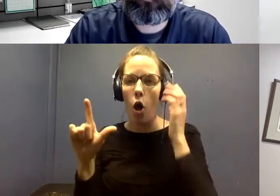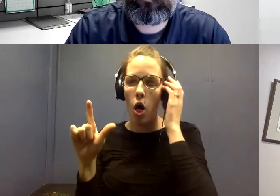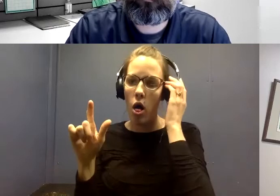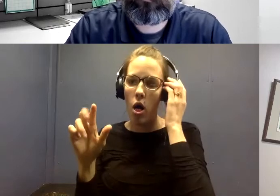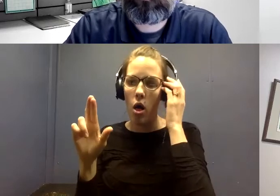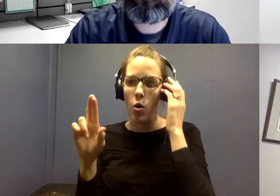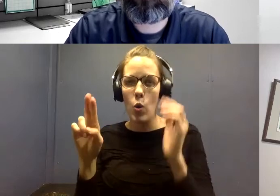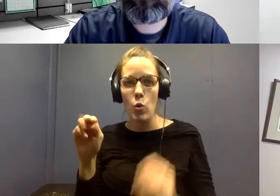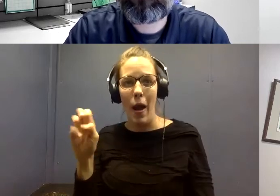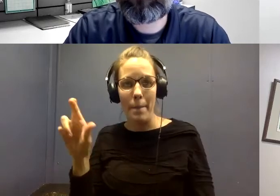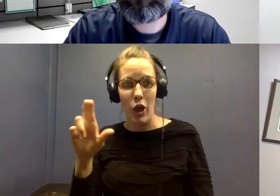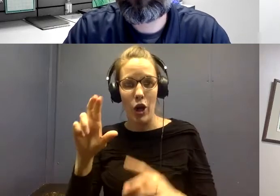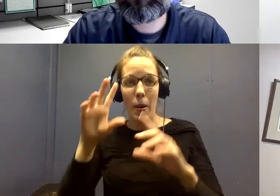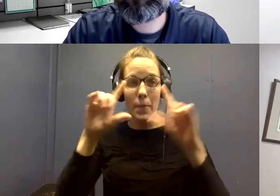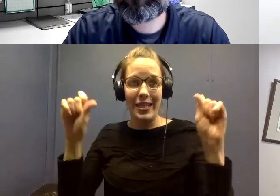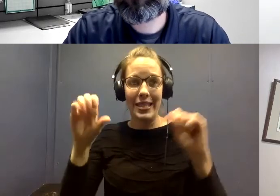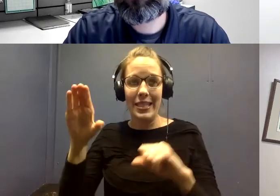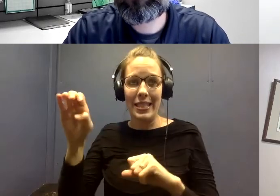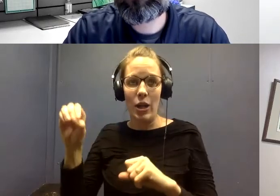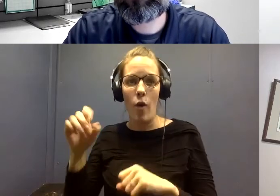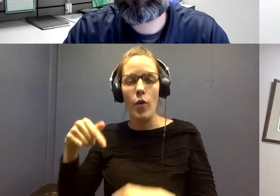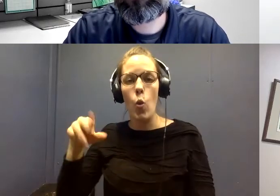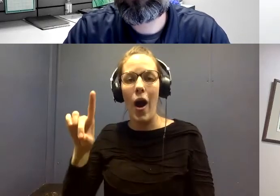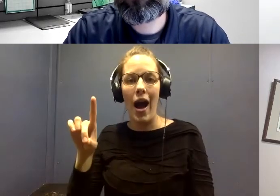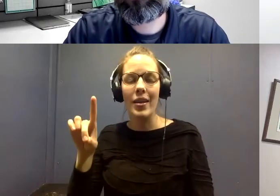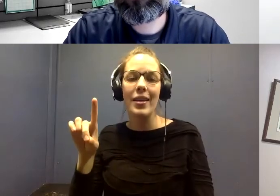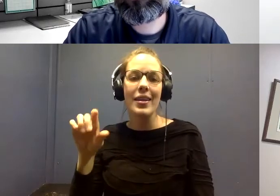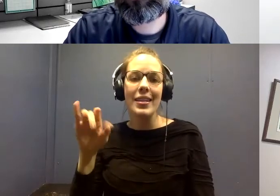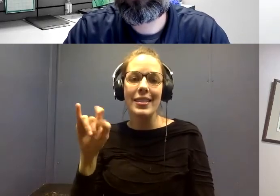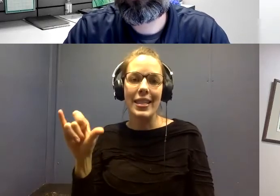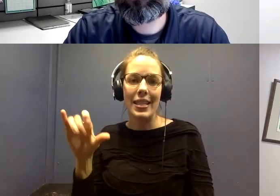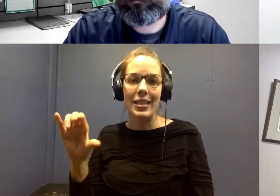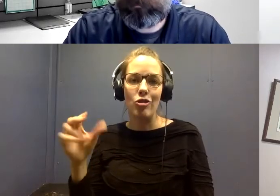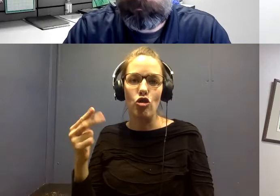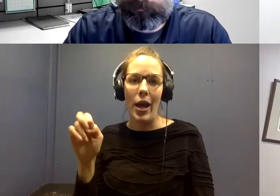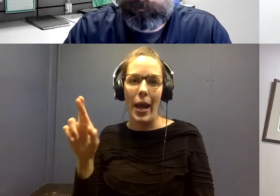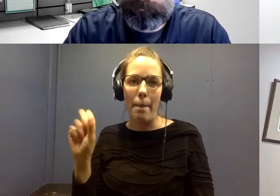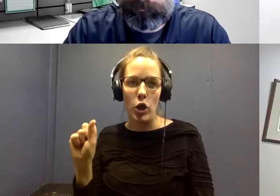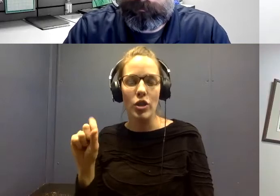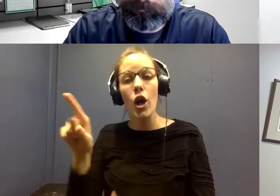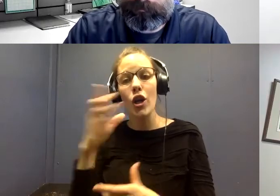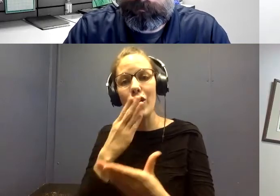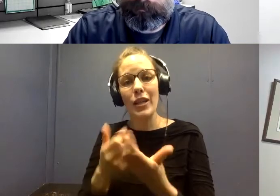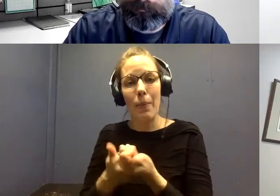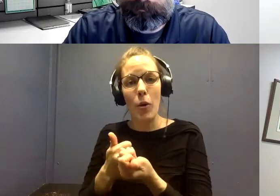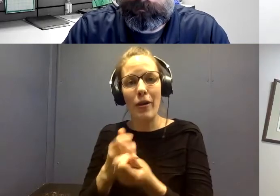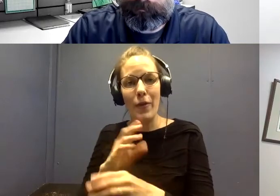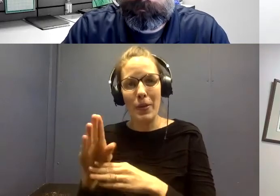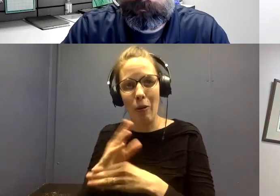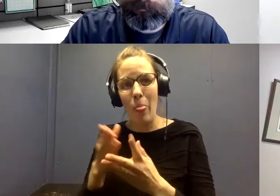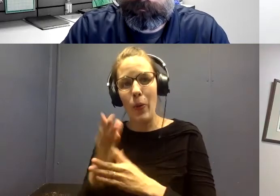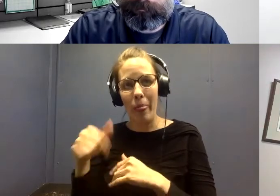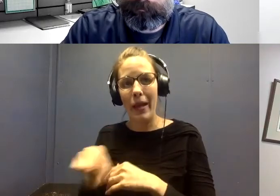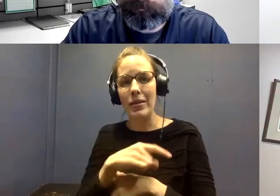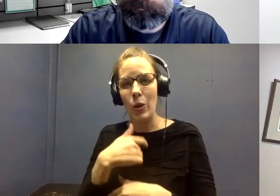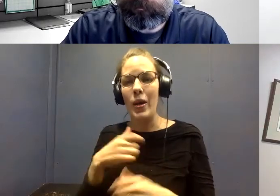and CEO of the Quad Cities Chamber. And I know you guys have been a good supporter of our businesses throughout this. And so we